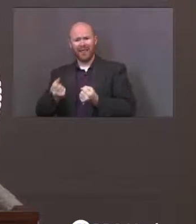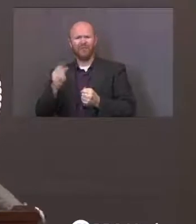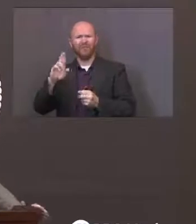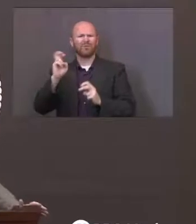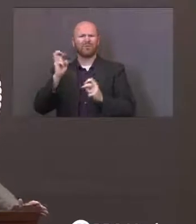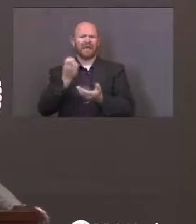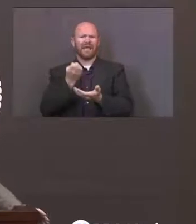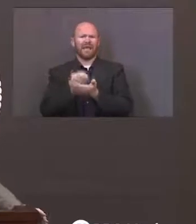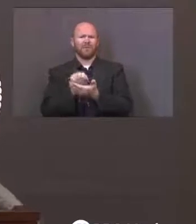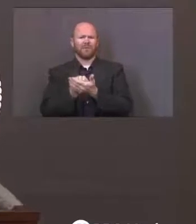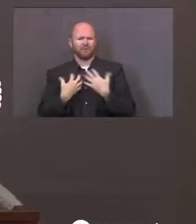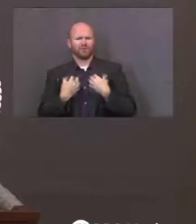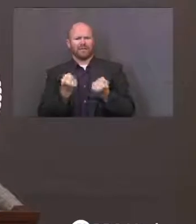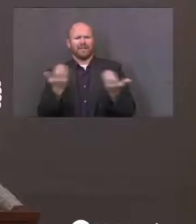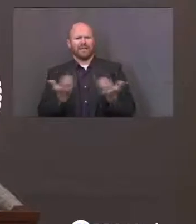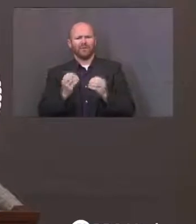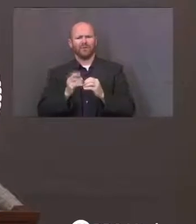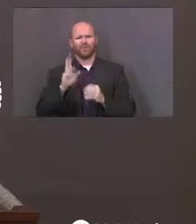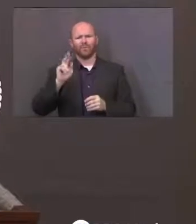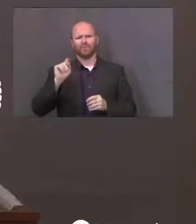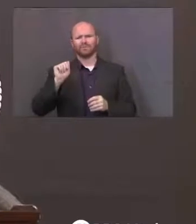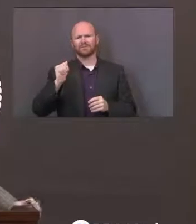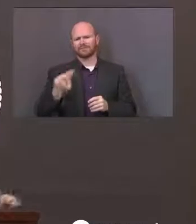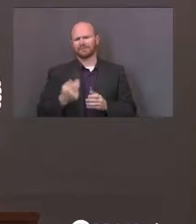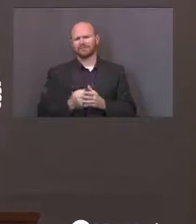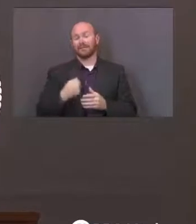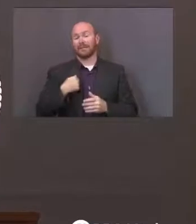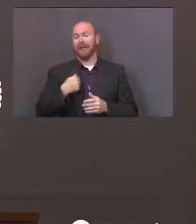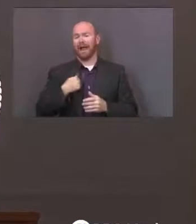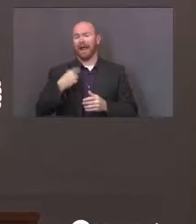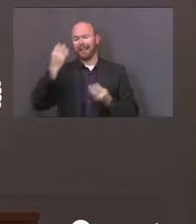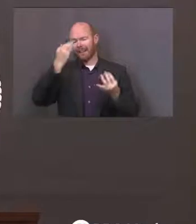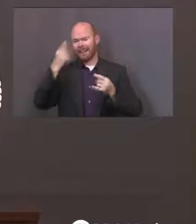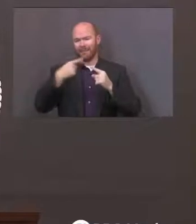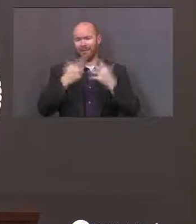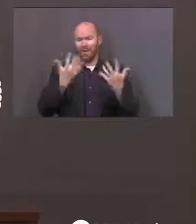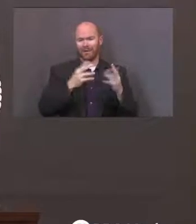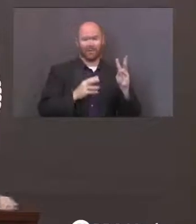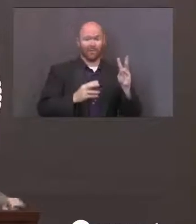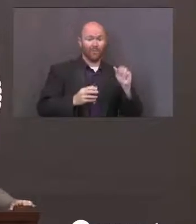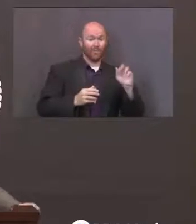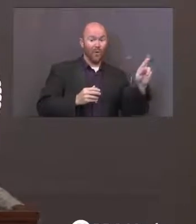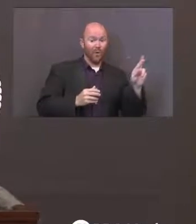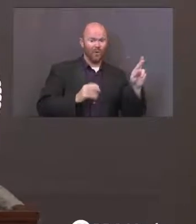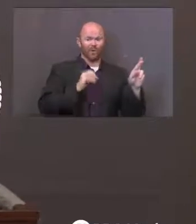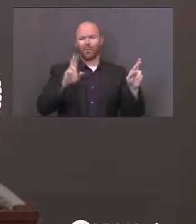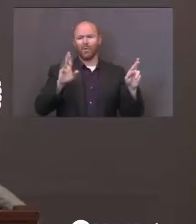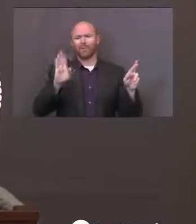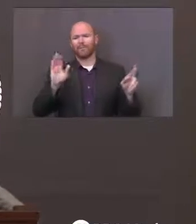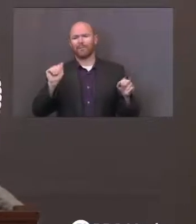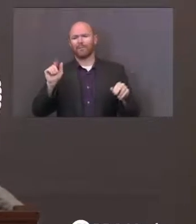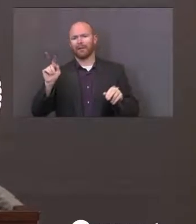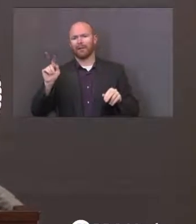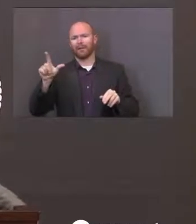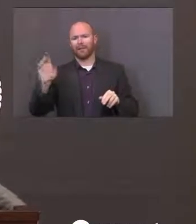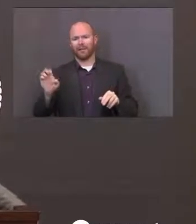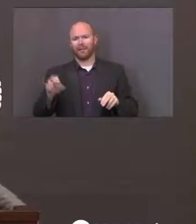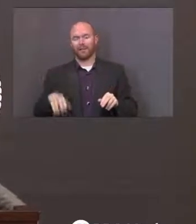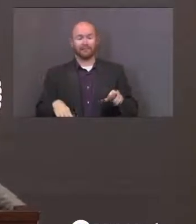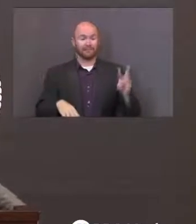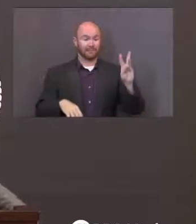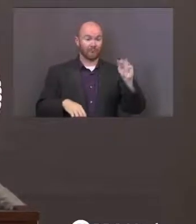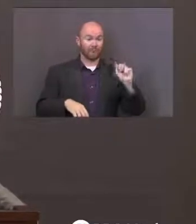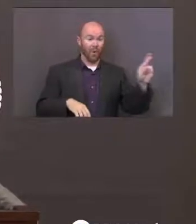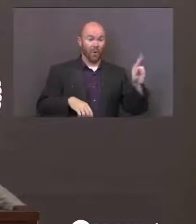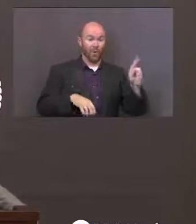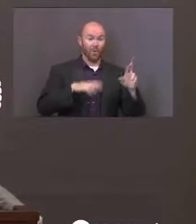of Utah, I find it really helpful to think in terms of wars and battles. Wars are won by focusing on the